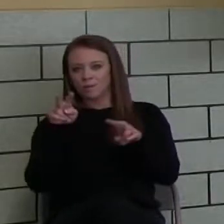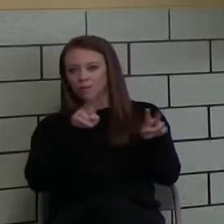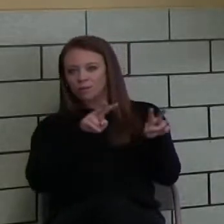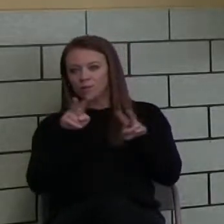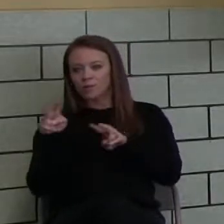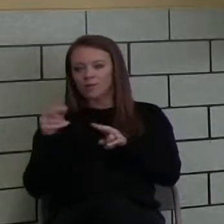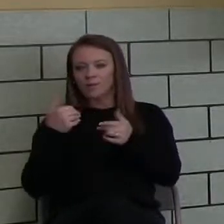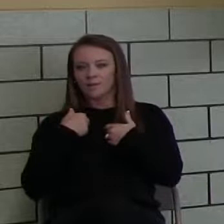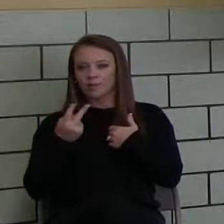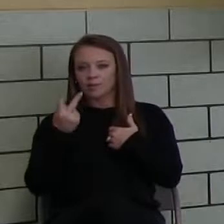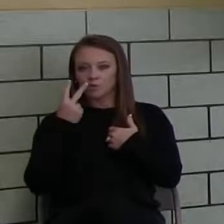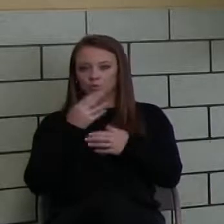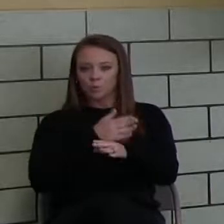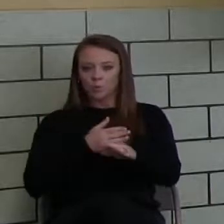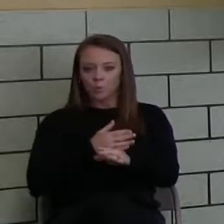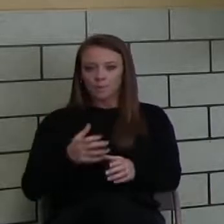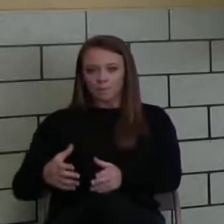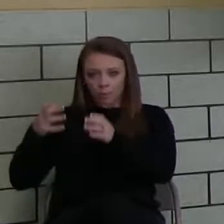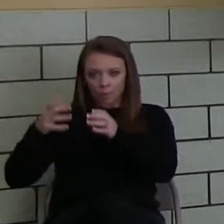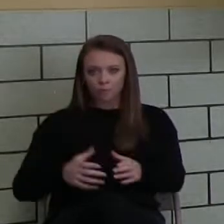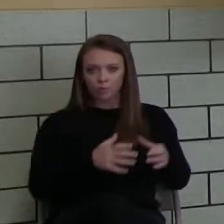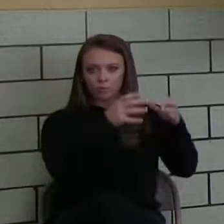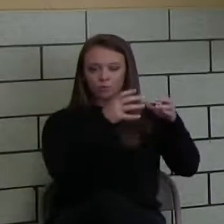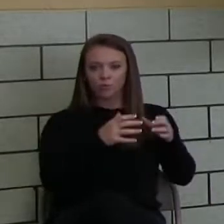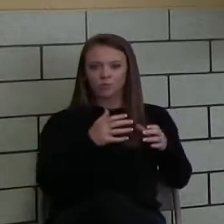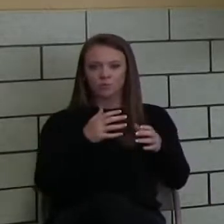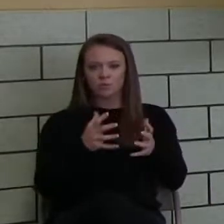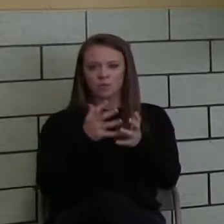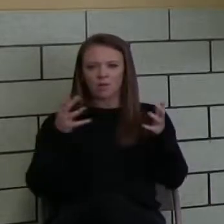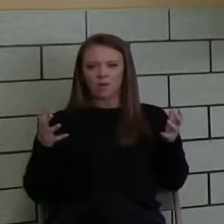wooden poles, you got you have a lot of obstacles.